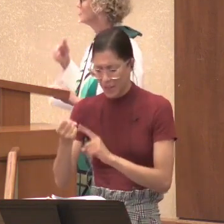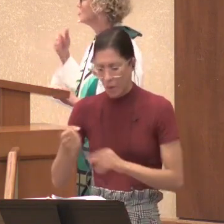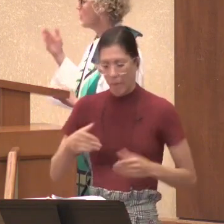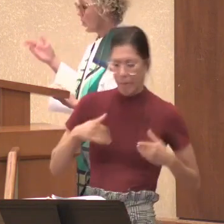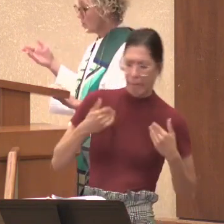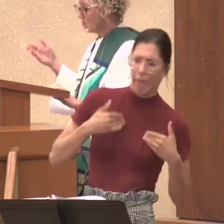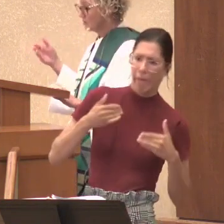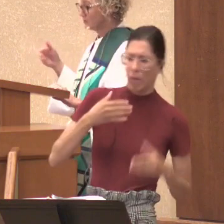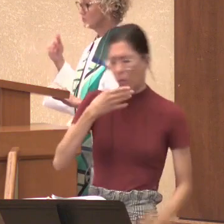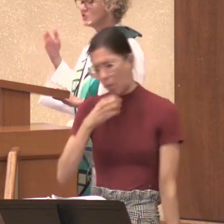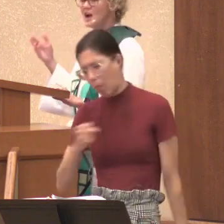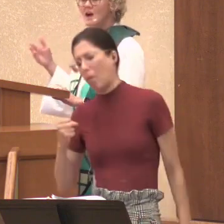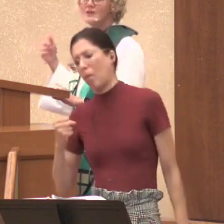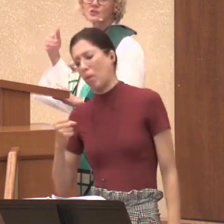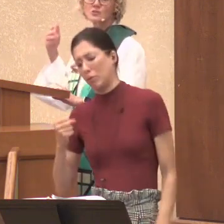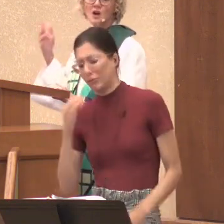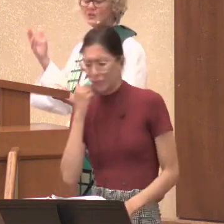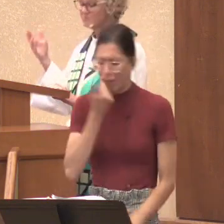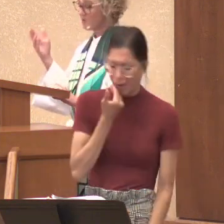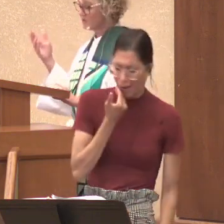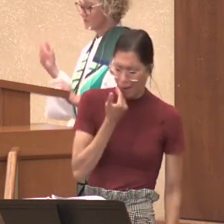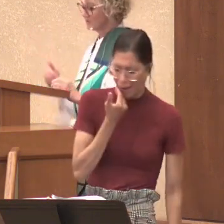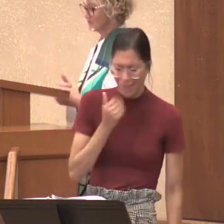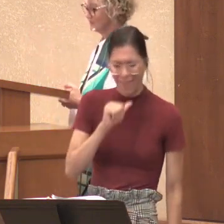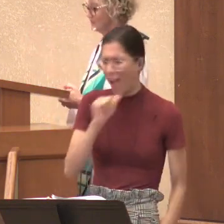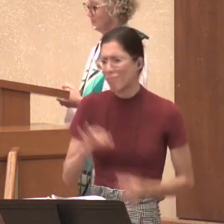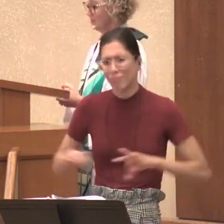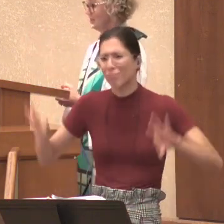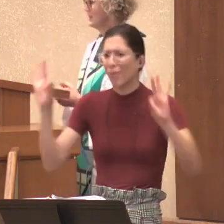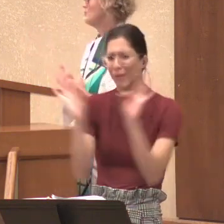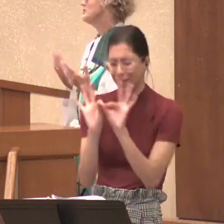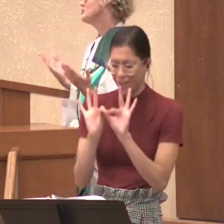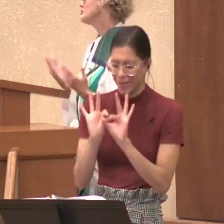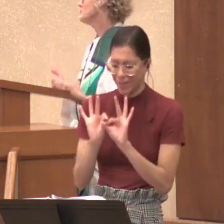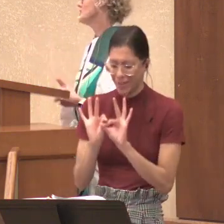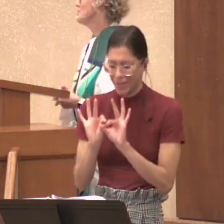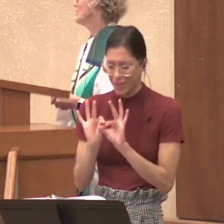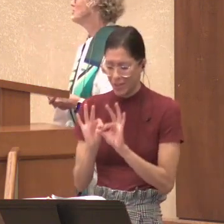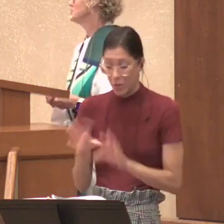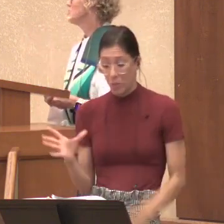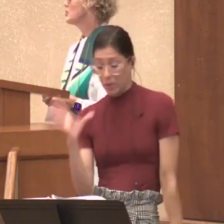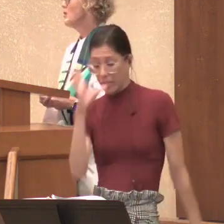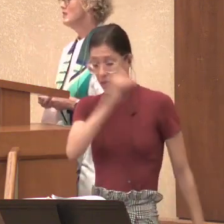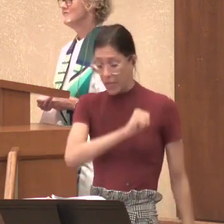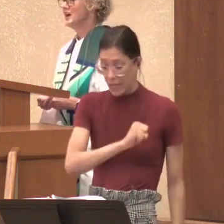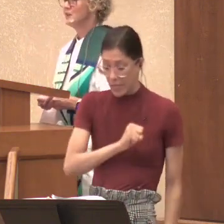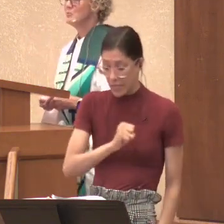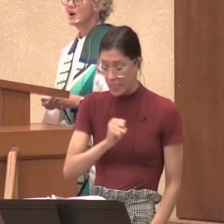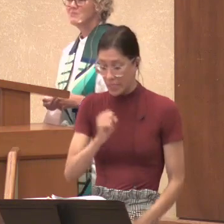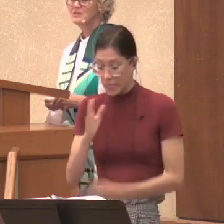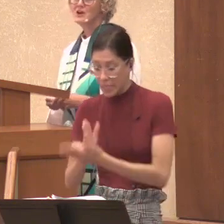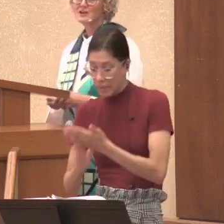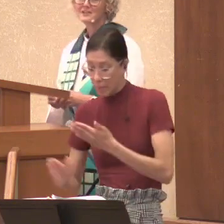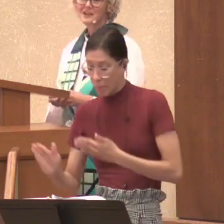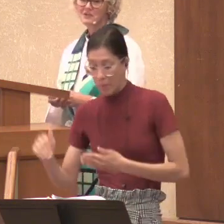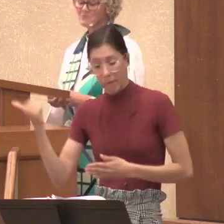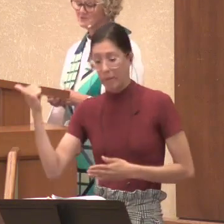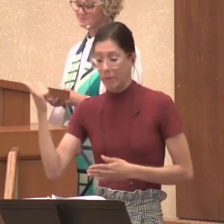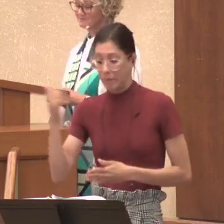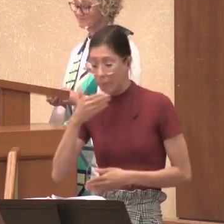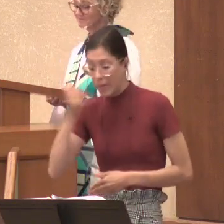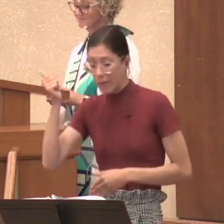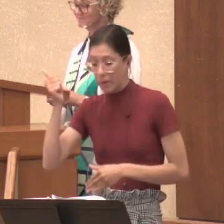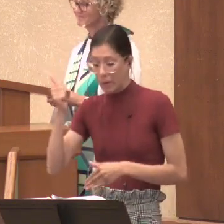young, too old, too shy, or too unimportant. And we assume someone else more qualified will come along and help.